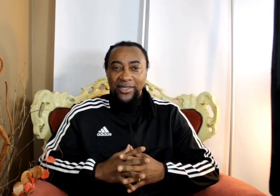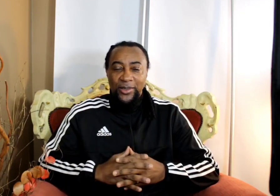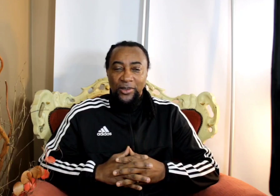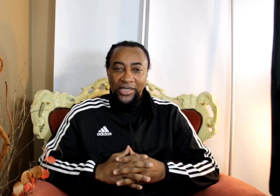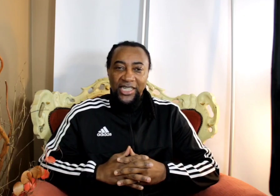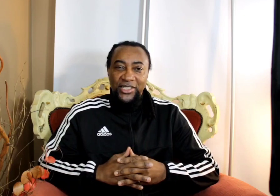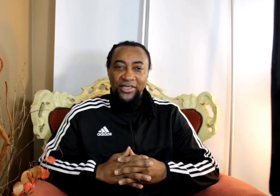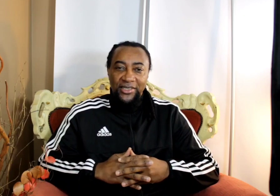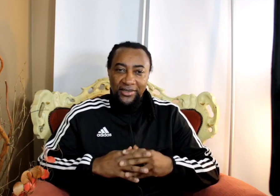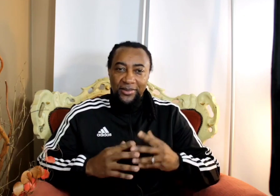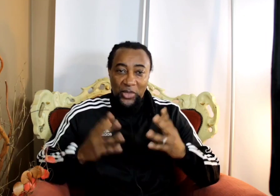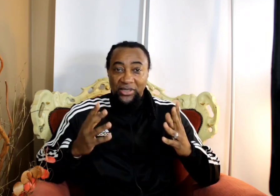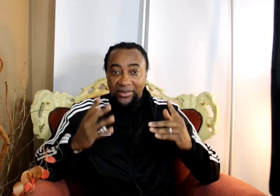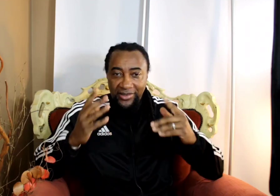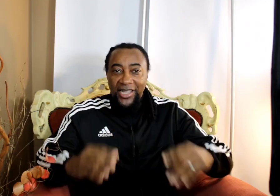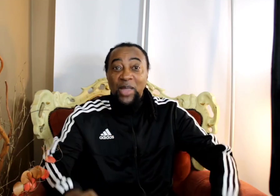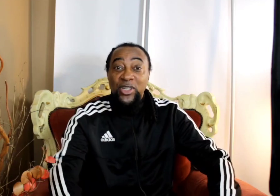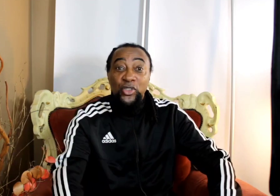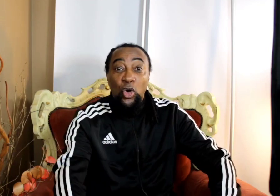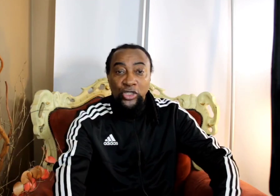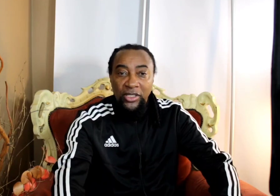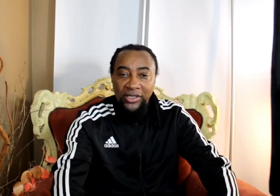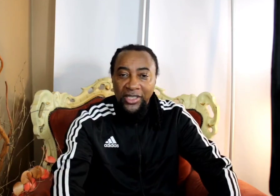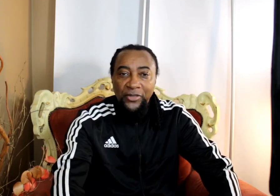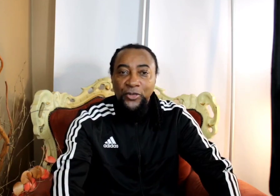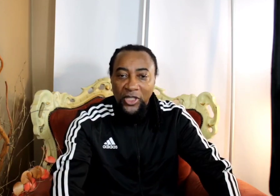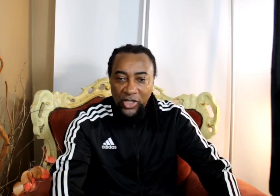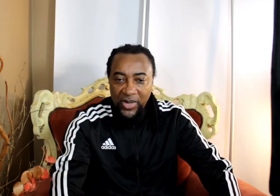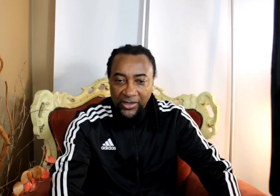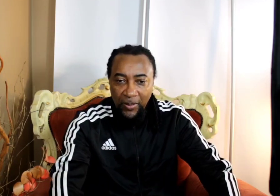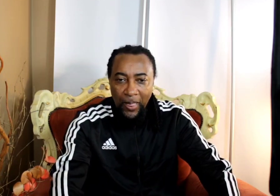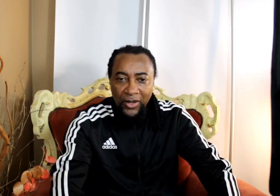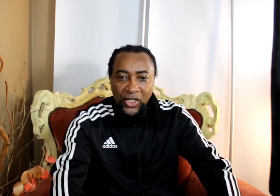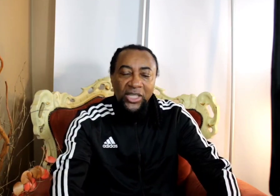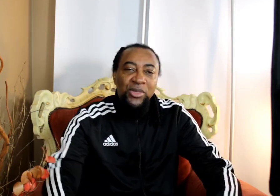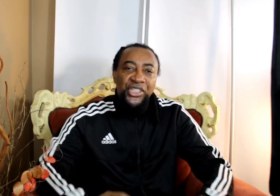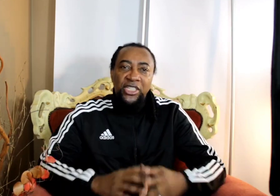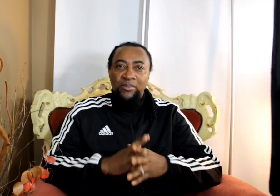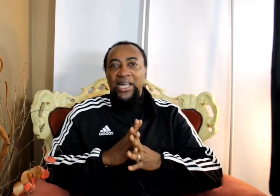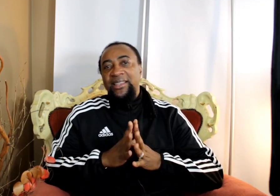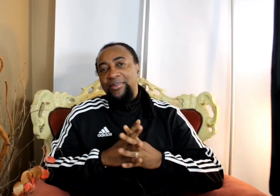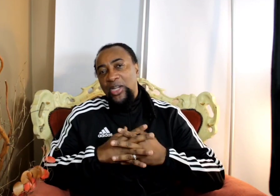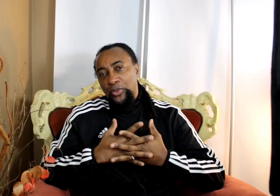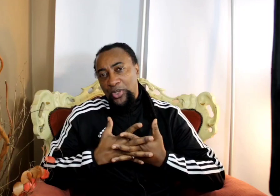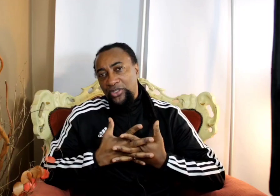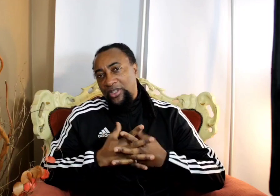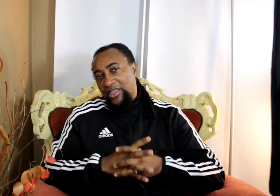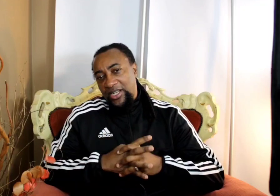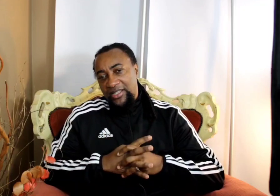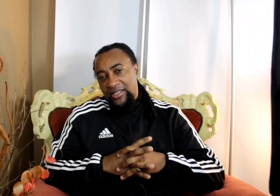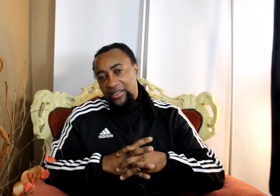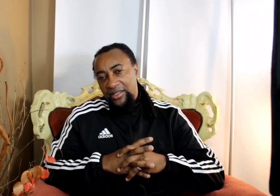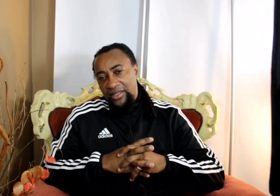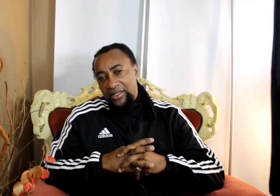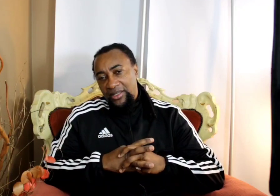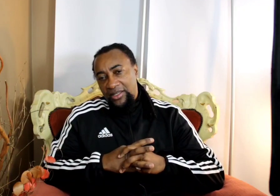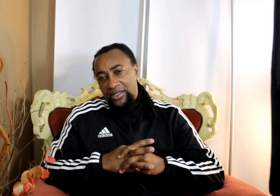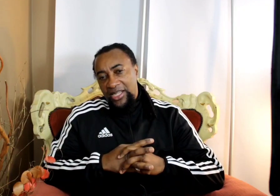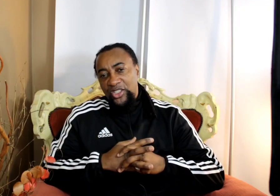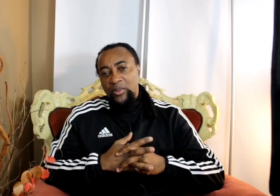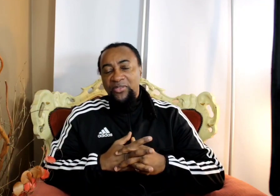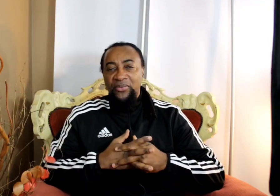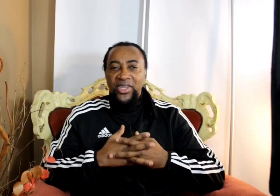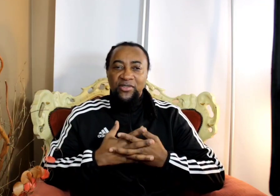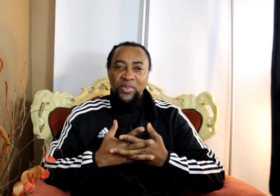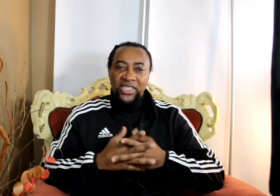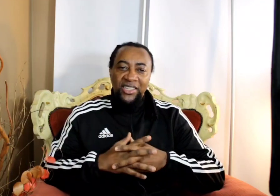rare occasions, but I'm in total and full agreement. Now, let me share my own personal thoughts